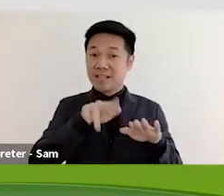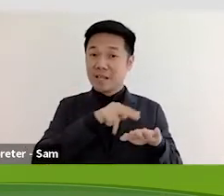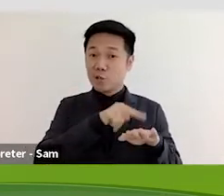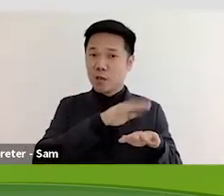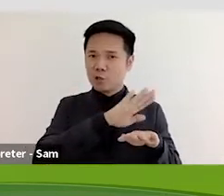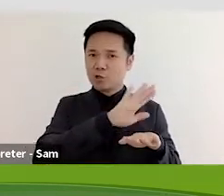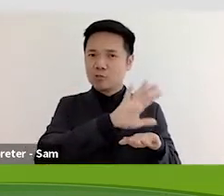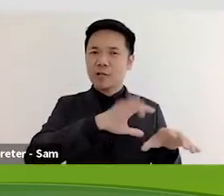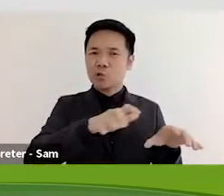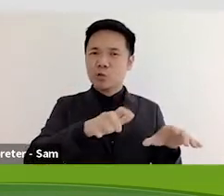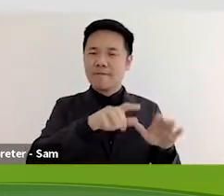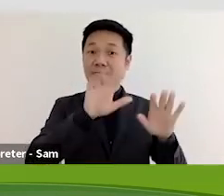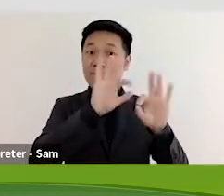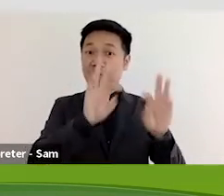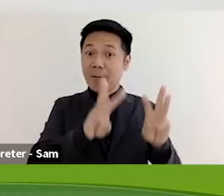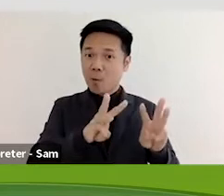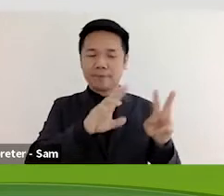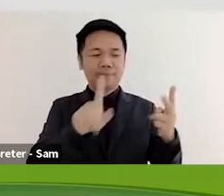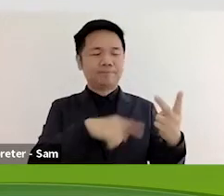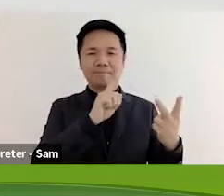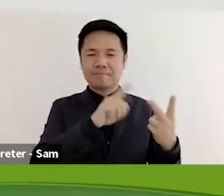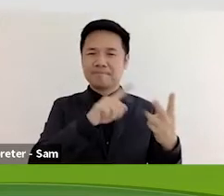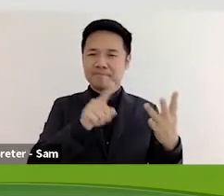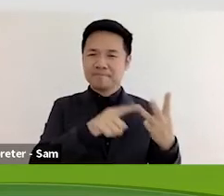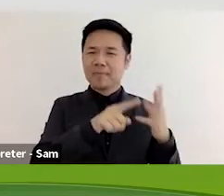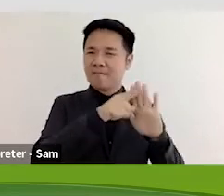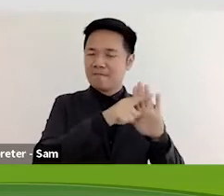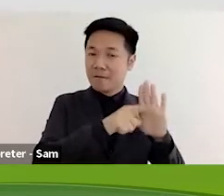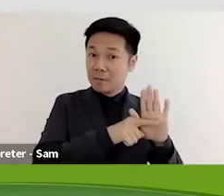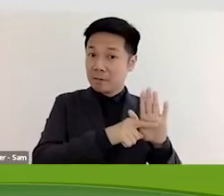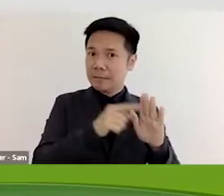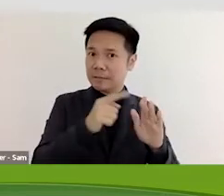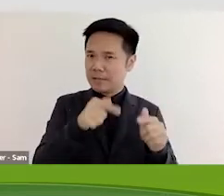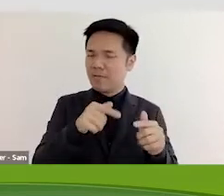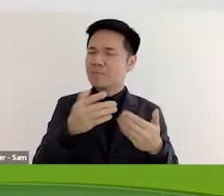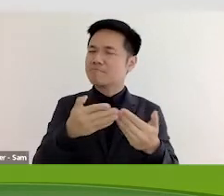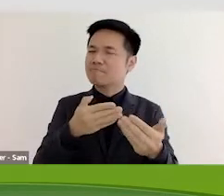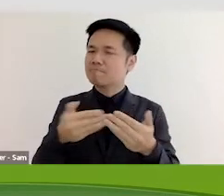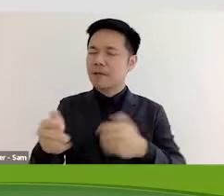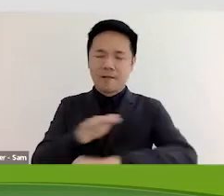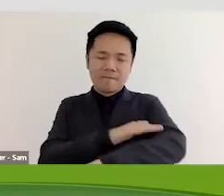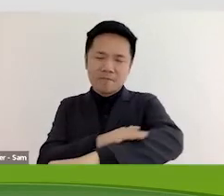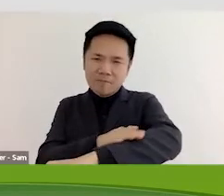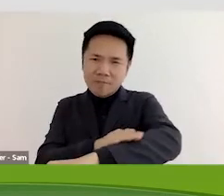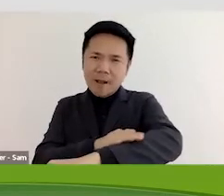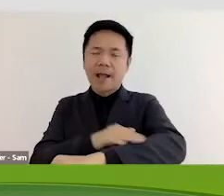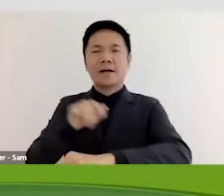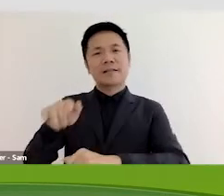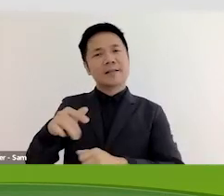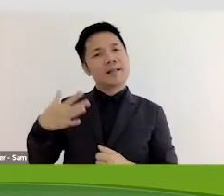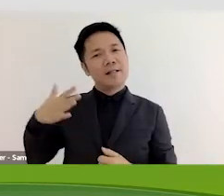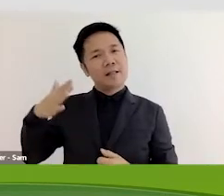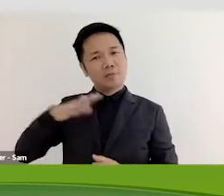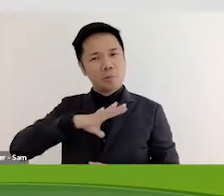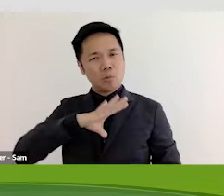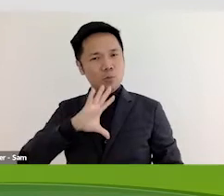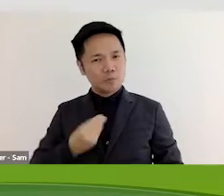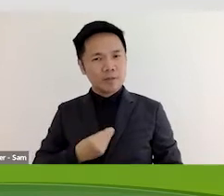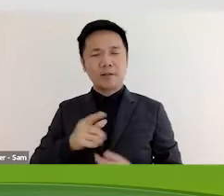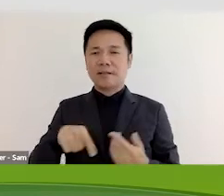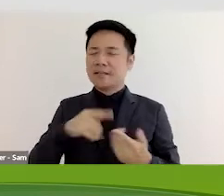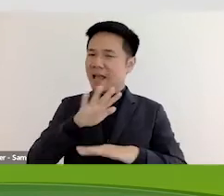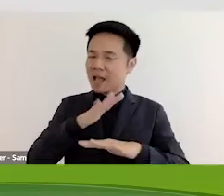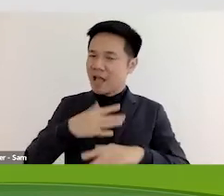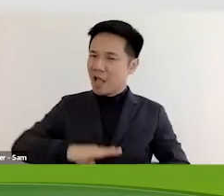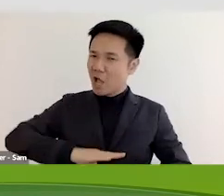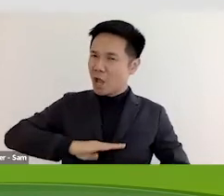national policies, acknowledging the factors of class, race, ethnicity, sex, age, ability,